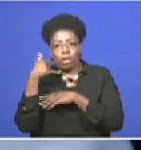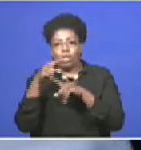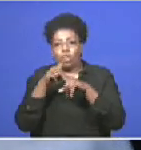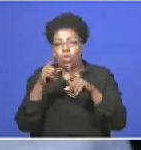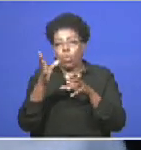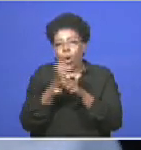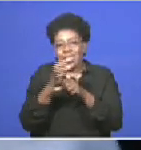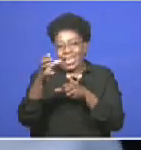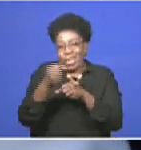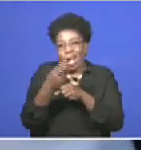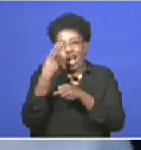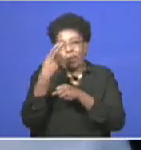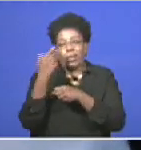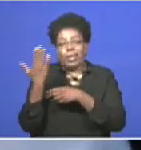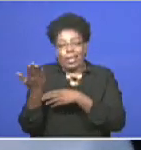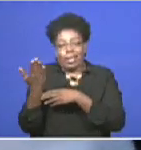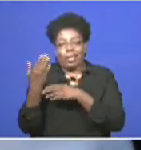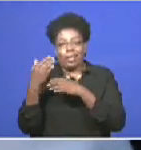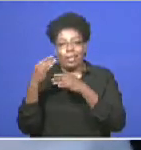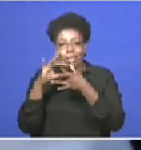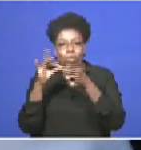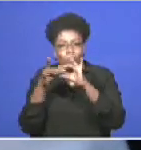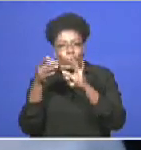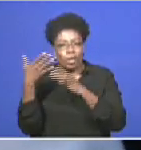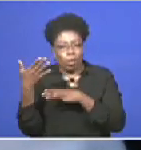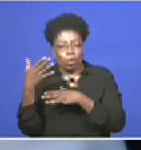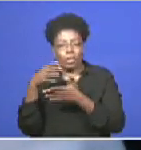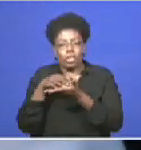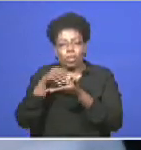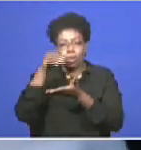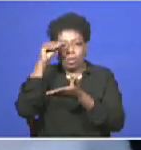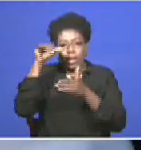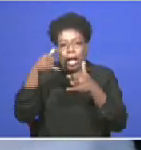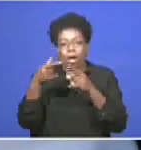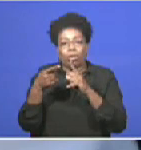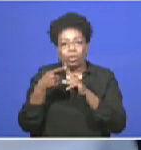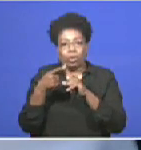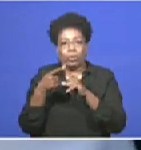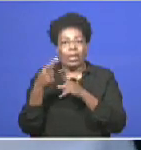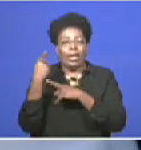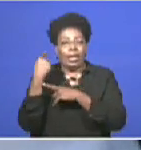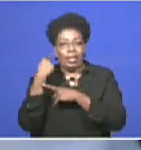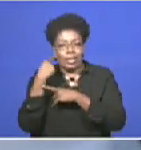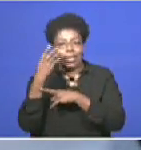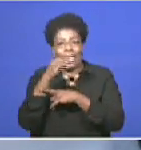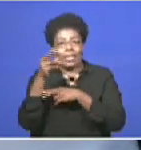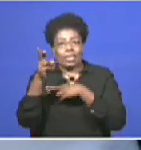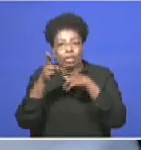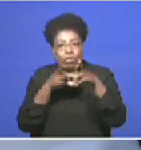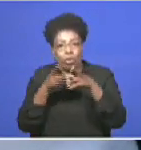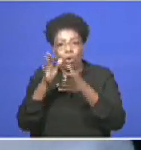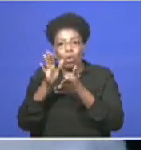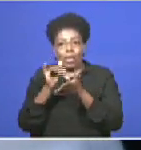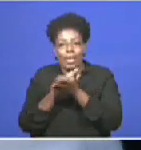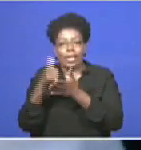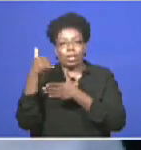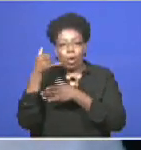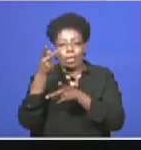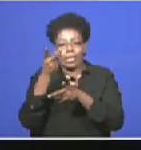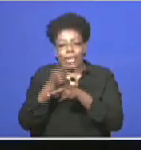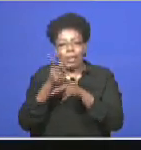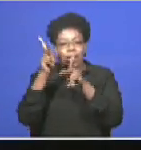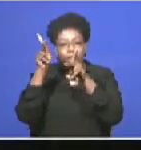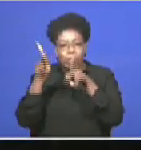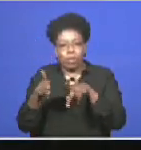want to get too caught up in the call. You have to learn how to control that call and keep the callers